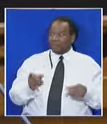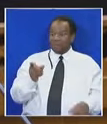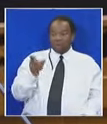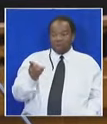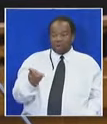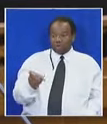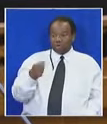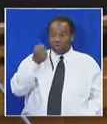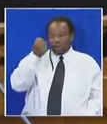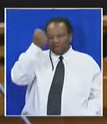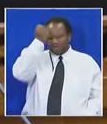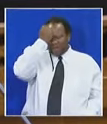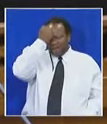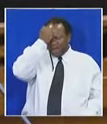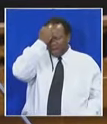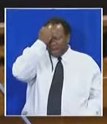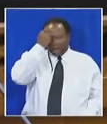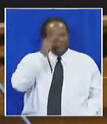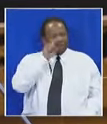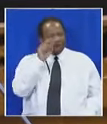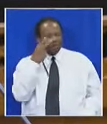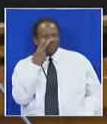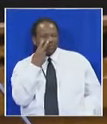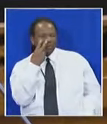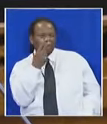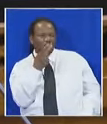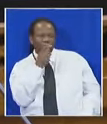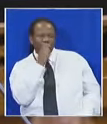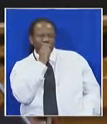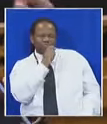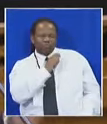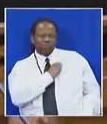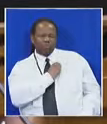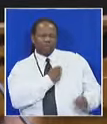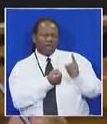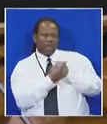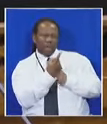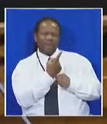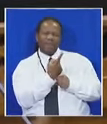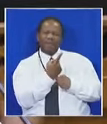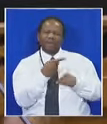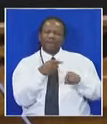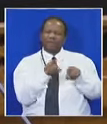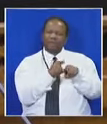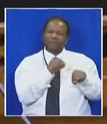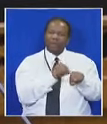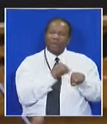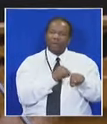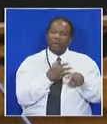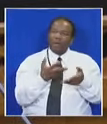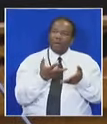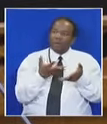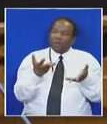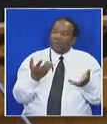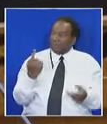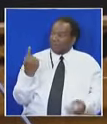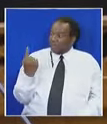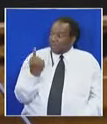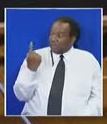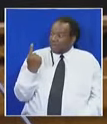and blind to reality at the same time. It doesn't only pain the fool himself or